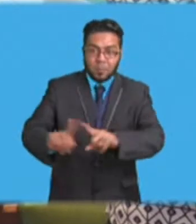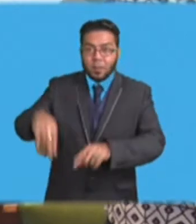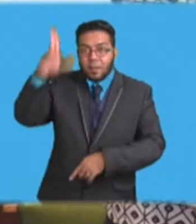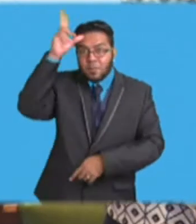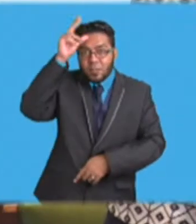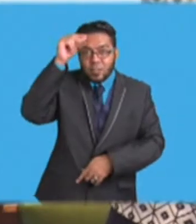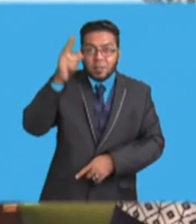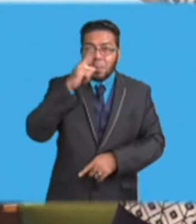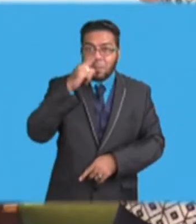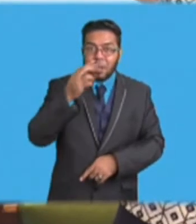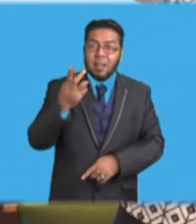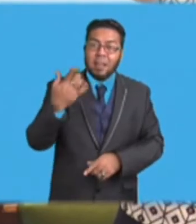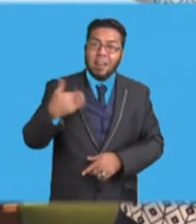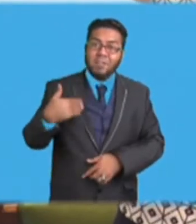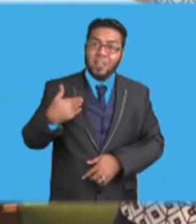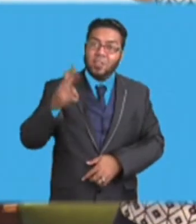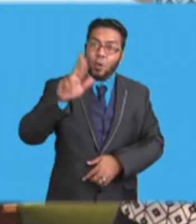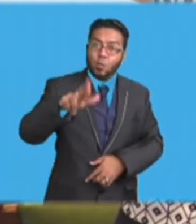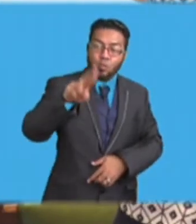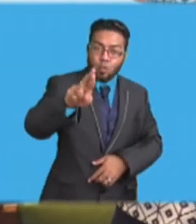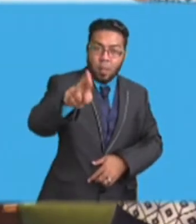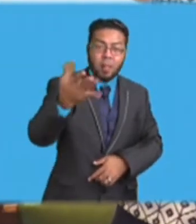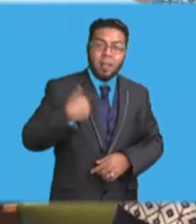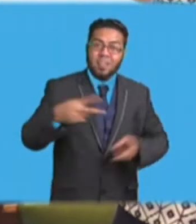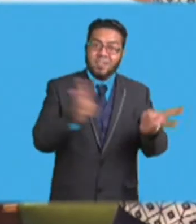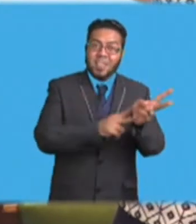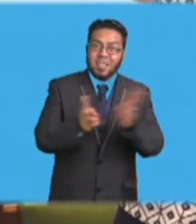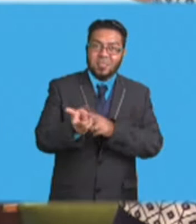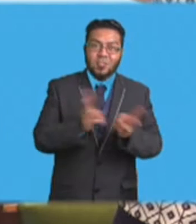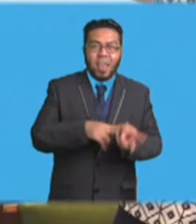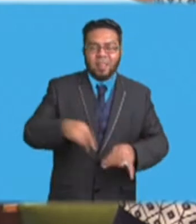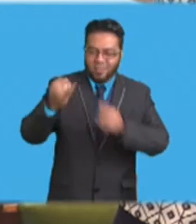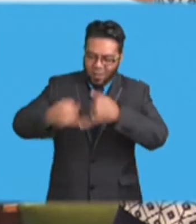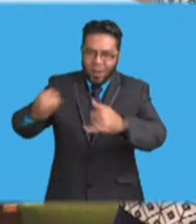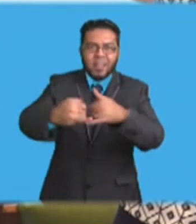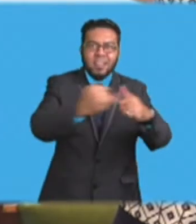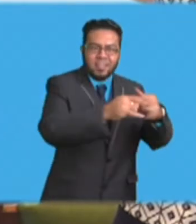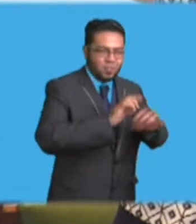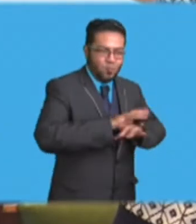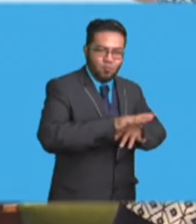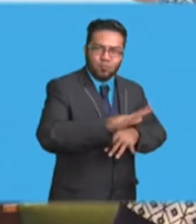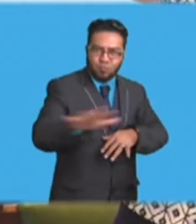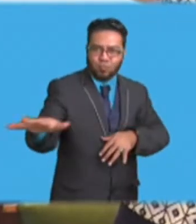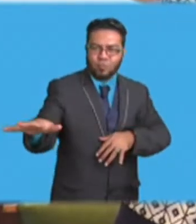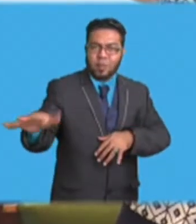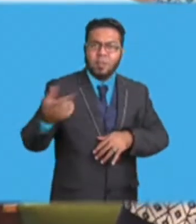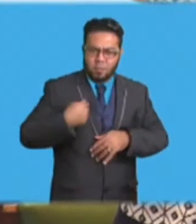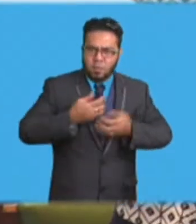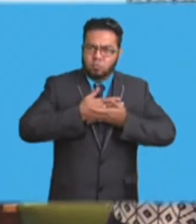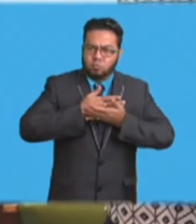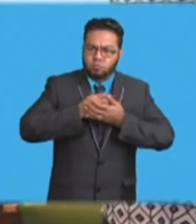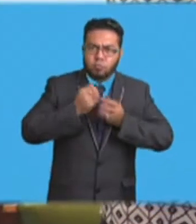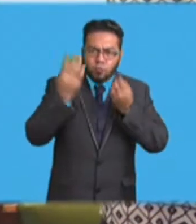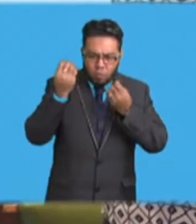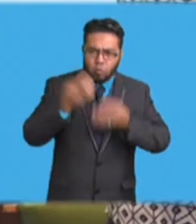rural and semi-urban and maritime communities. Honorable Deputy Speaker, there's a number